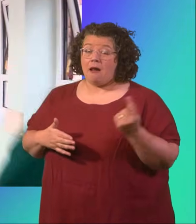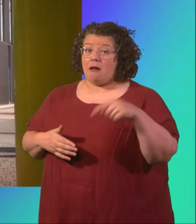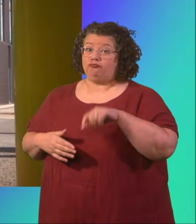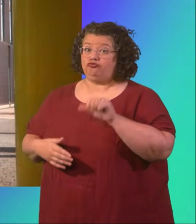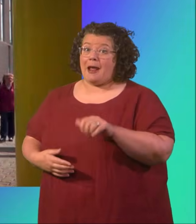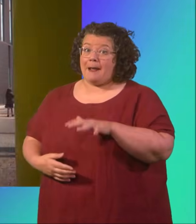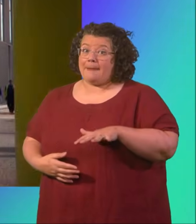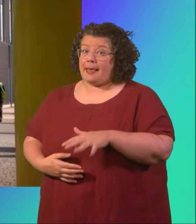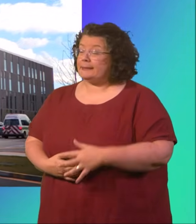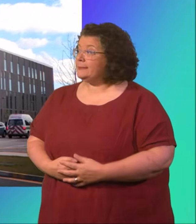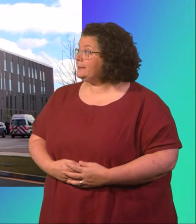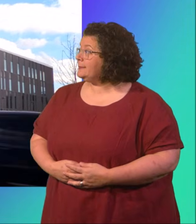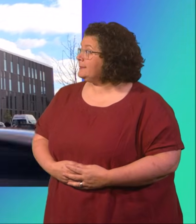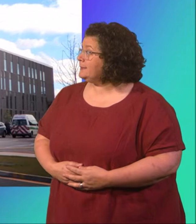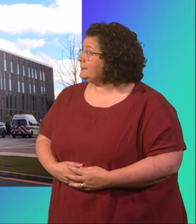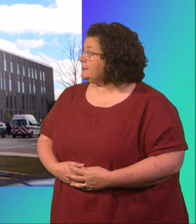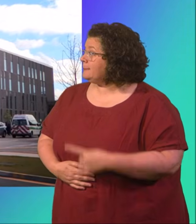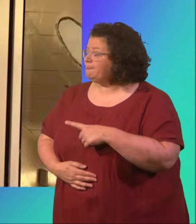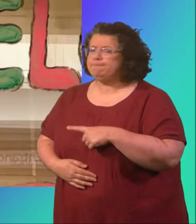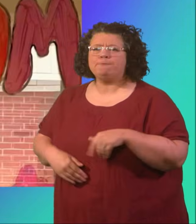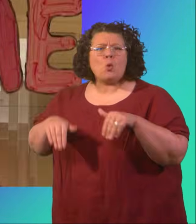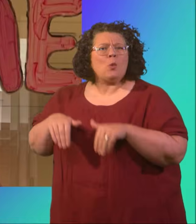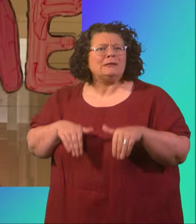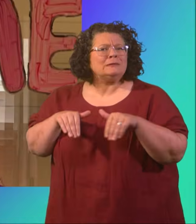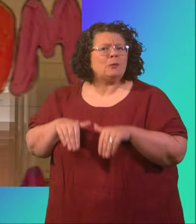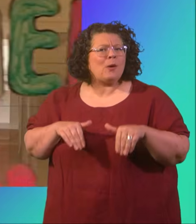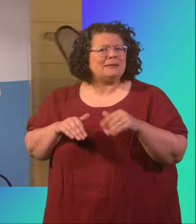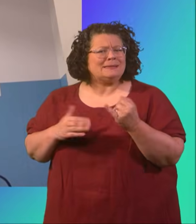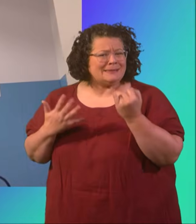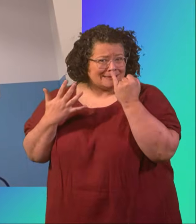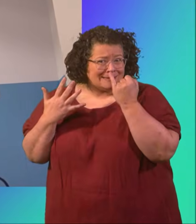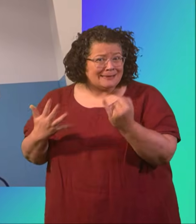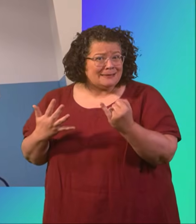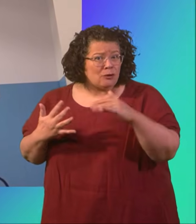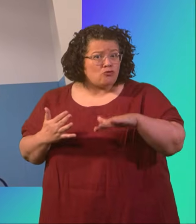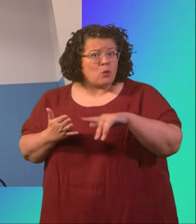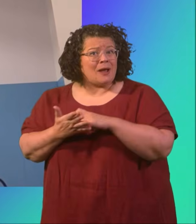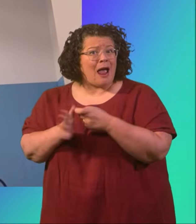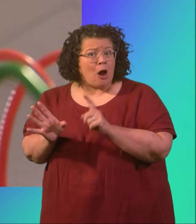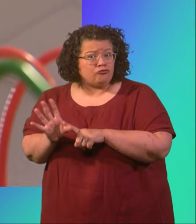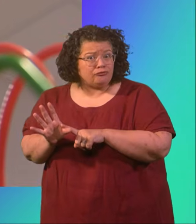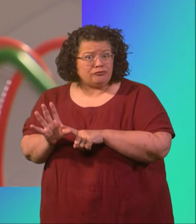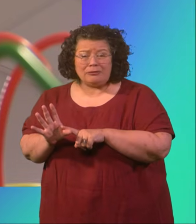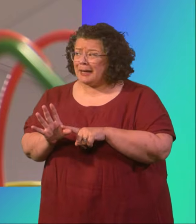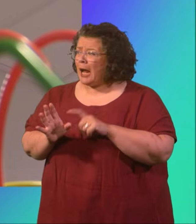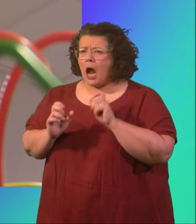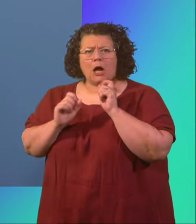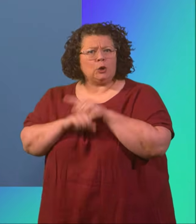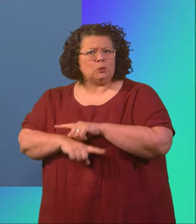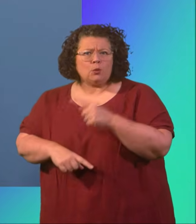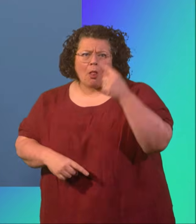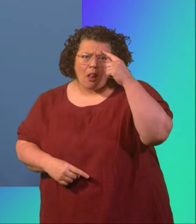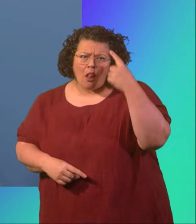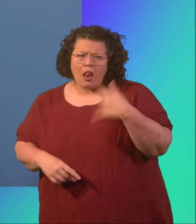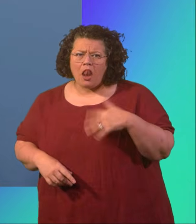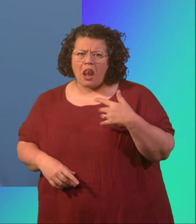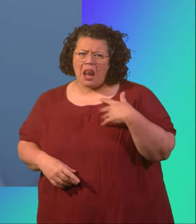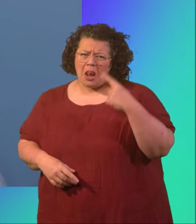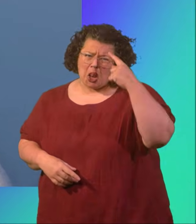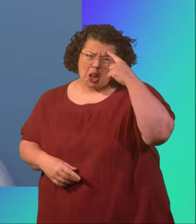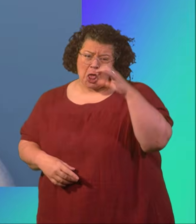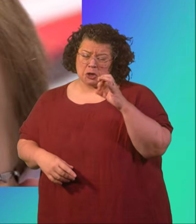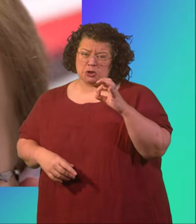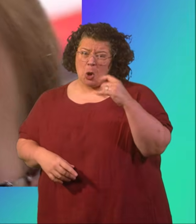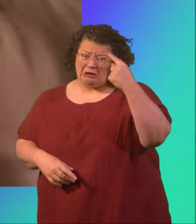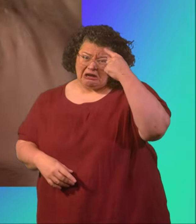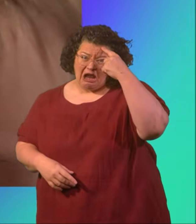place. In the waiting room is 6-year-old Harry, who's come in with an unusual head complaint. I have a big